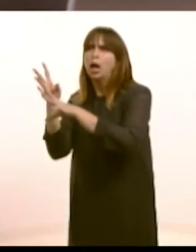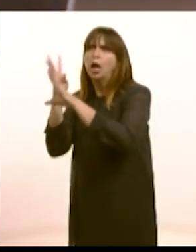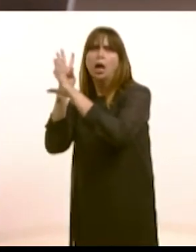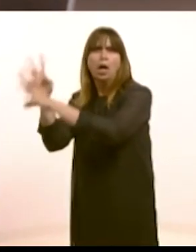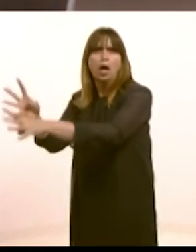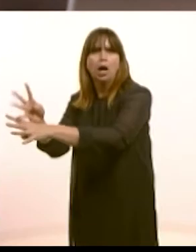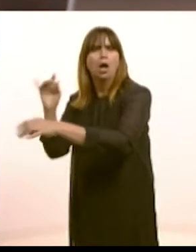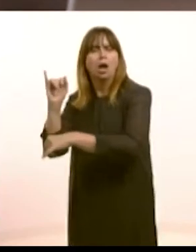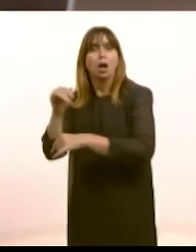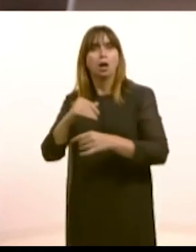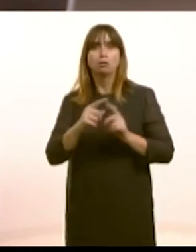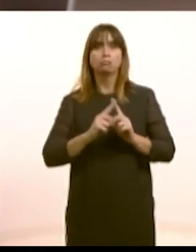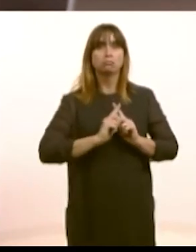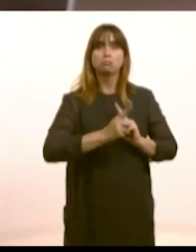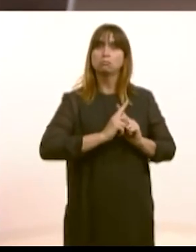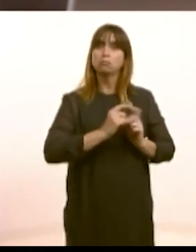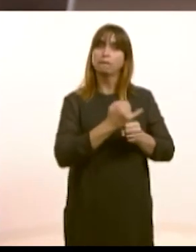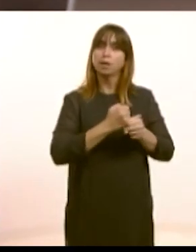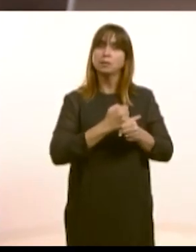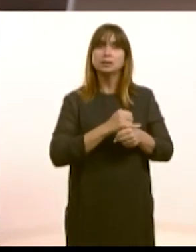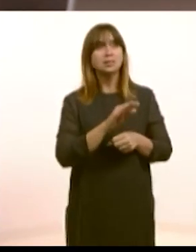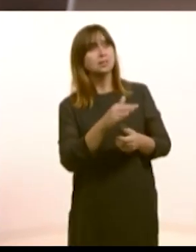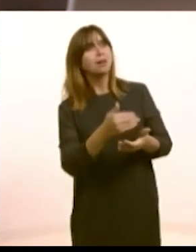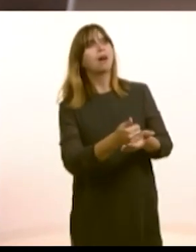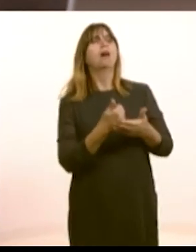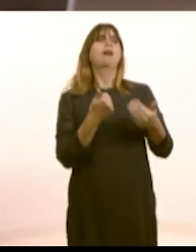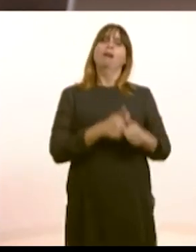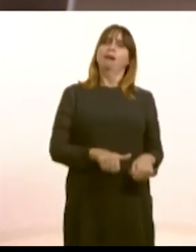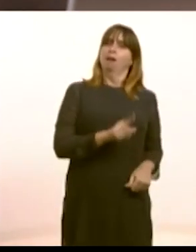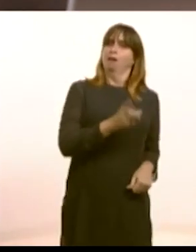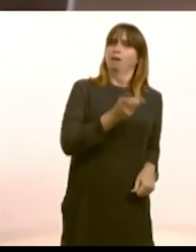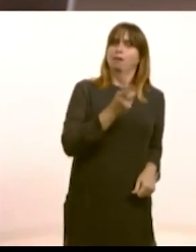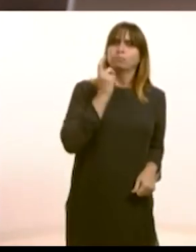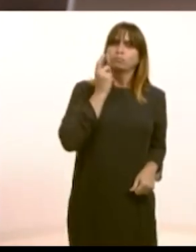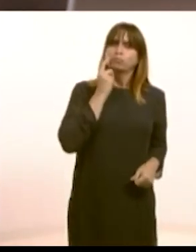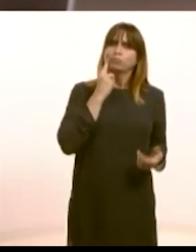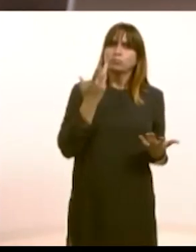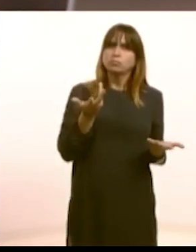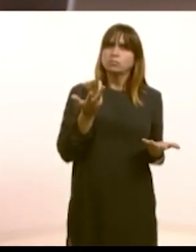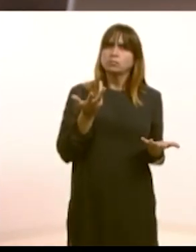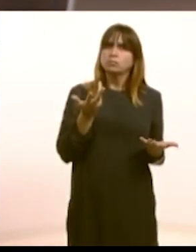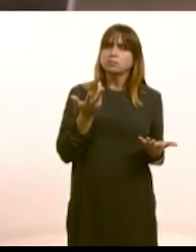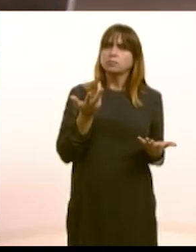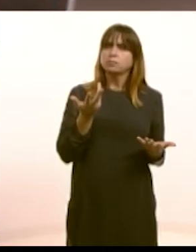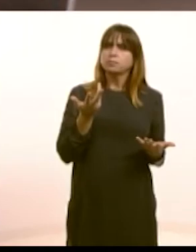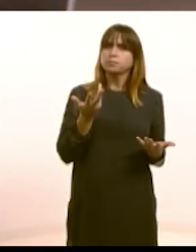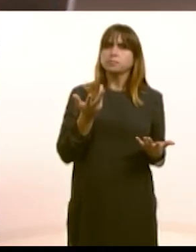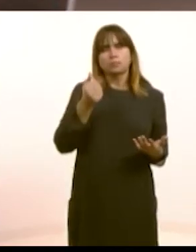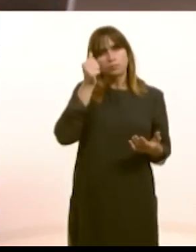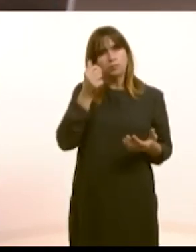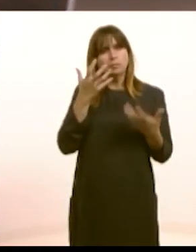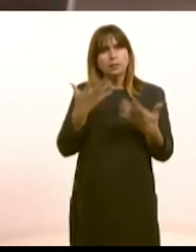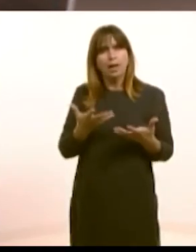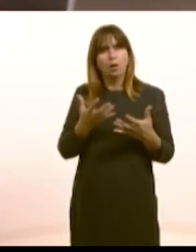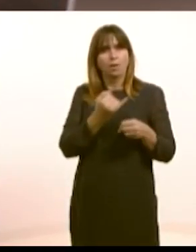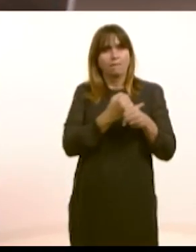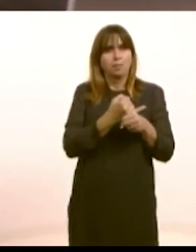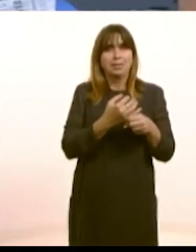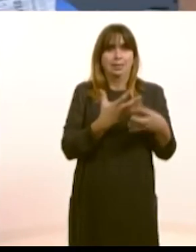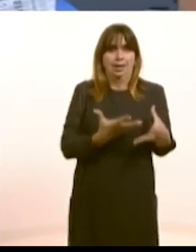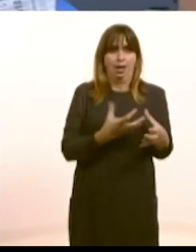wish to extend the services available from pharmacies, ultimately, bearing in mind, of course, that more and more of these